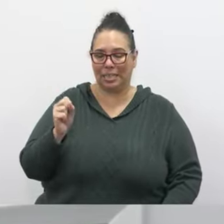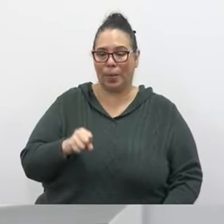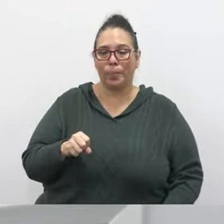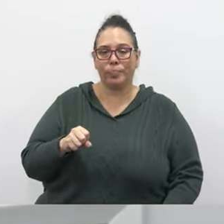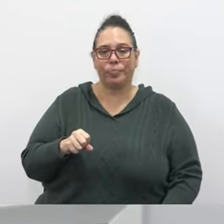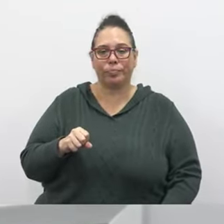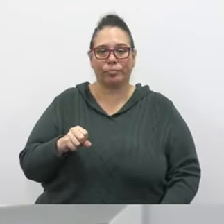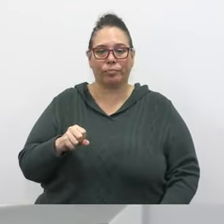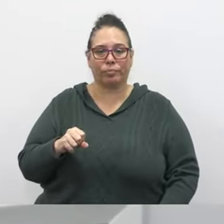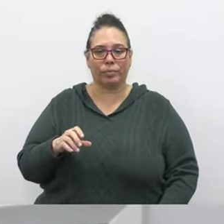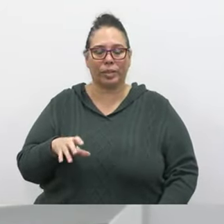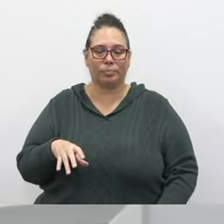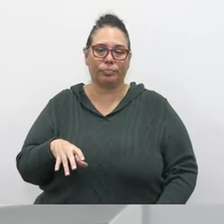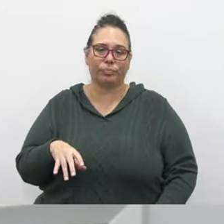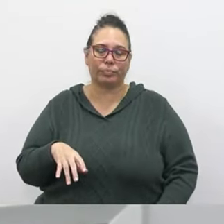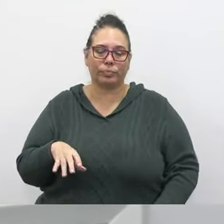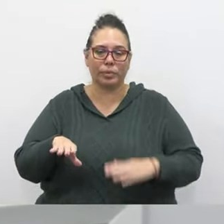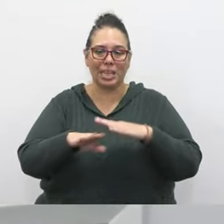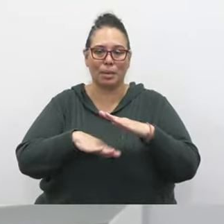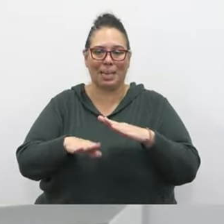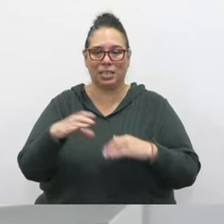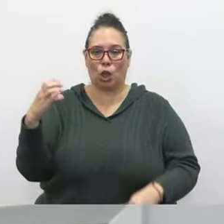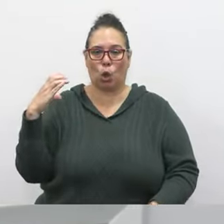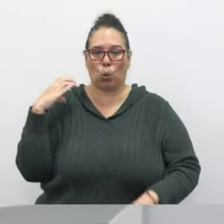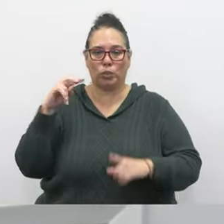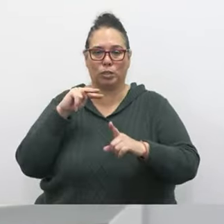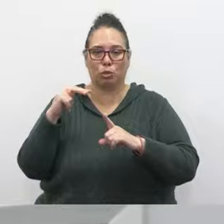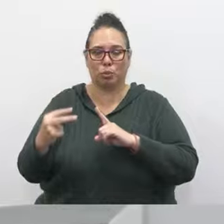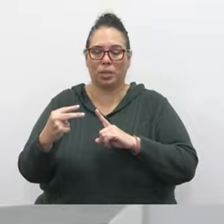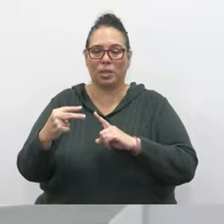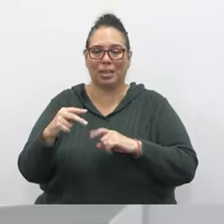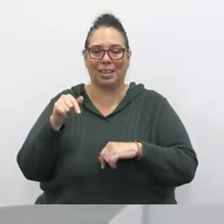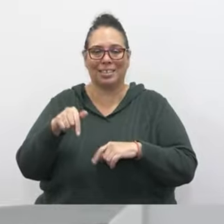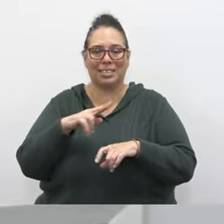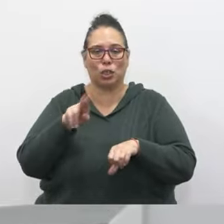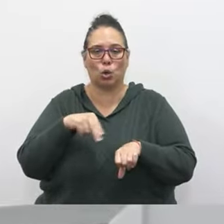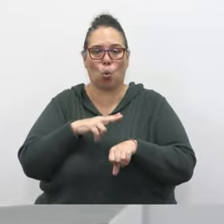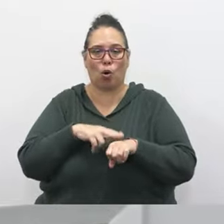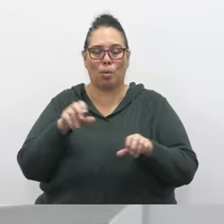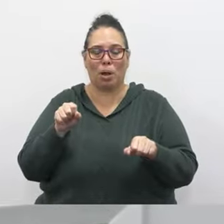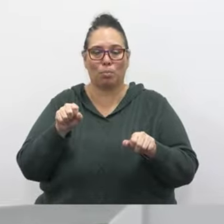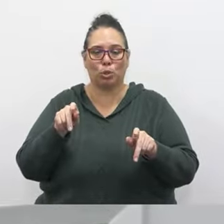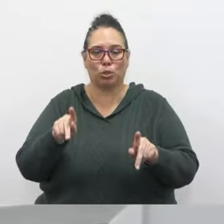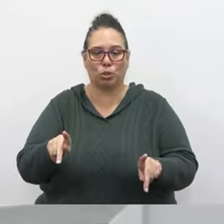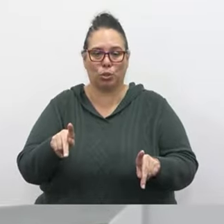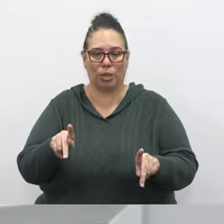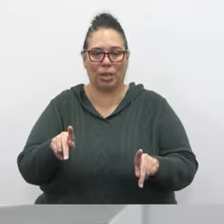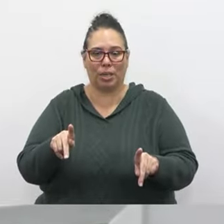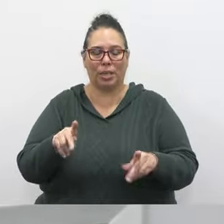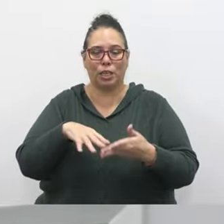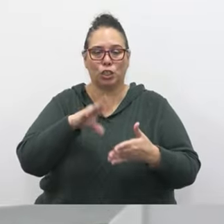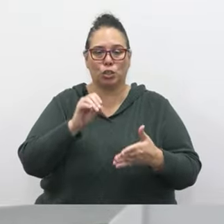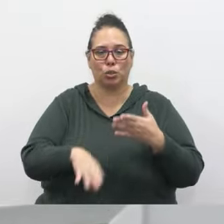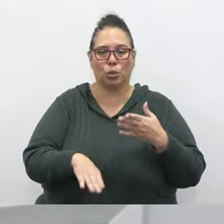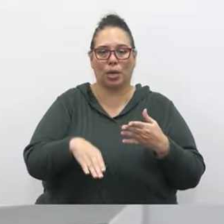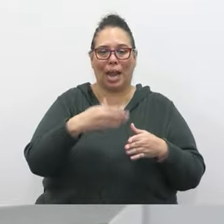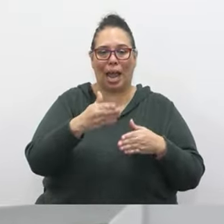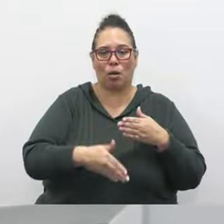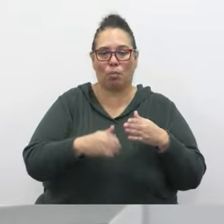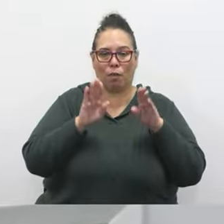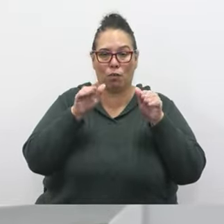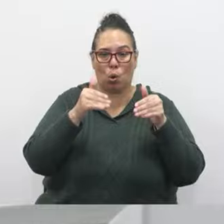is, I'll say, based on our coach's perspective, this is a normal opportunity that comes in student outcome focused governance when